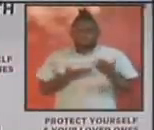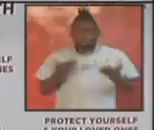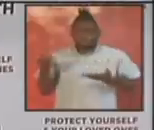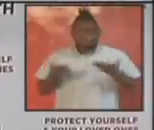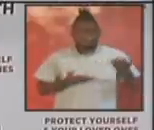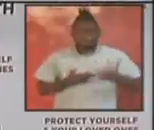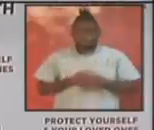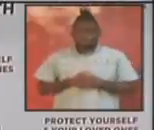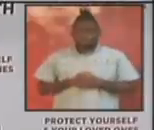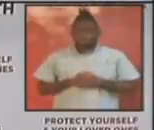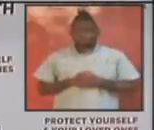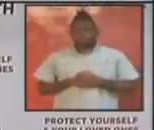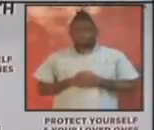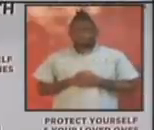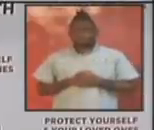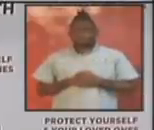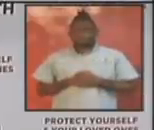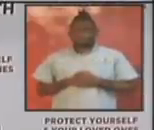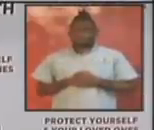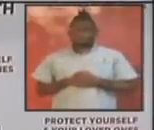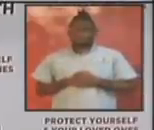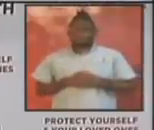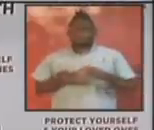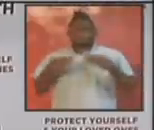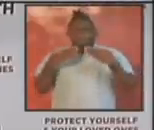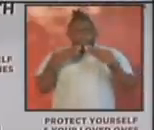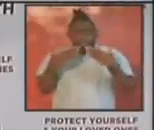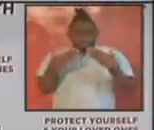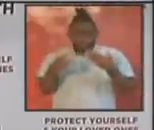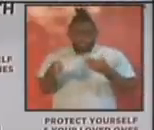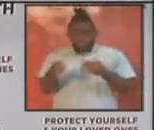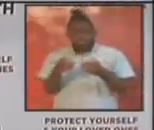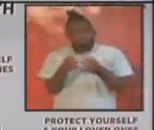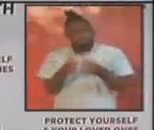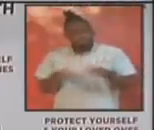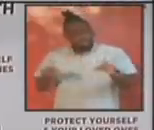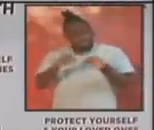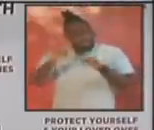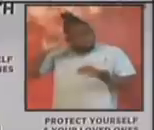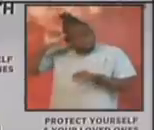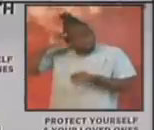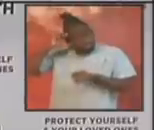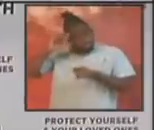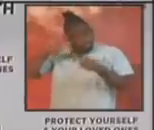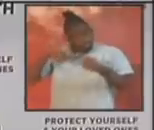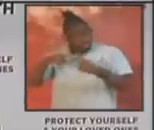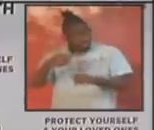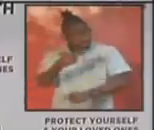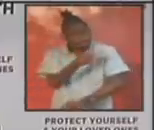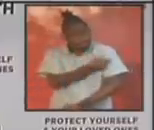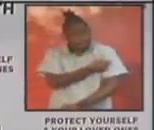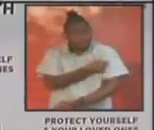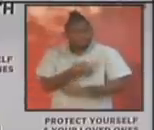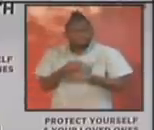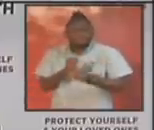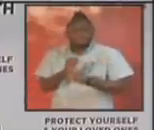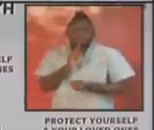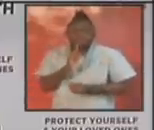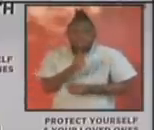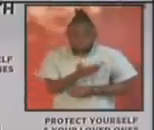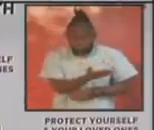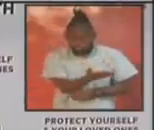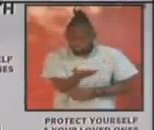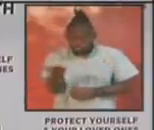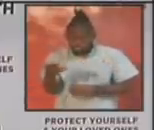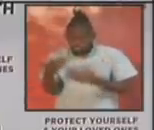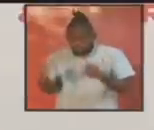Thank you very much, CMO, and thank you for that very important reminder about vaccination. Please ensure that you are vaccinated and that your